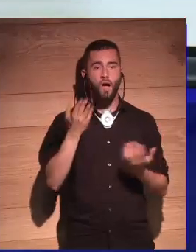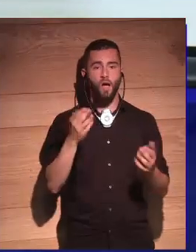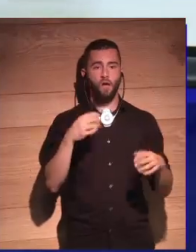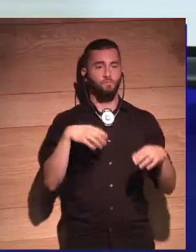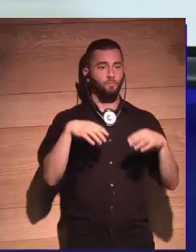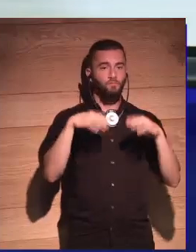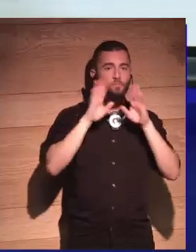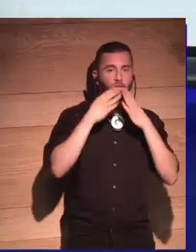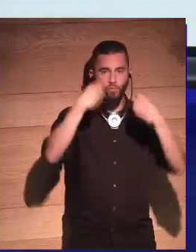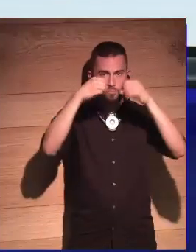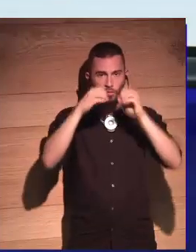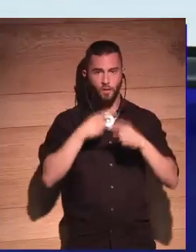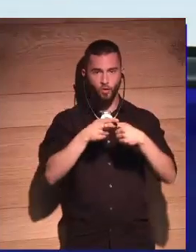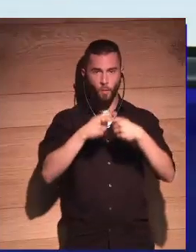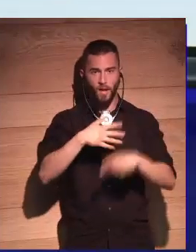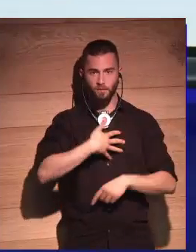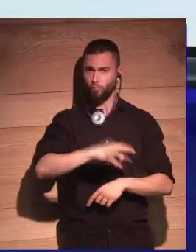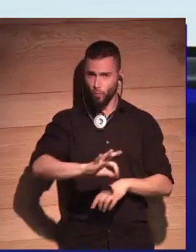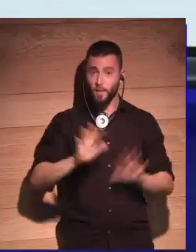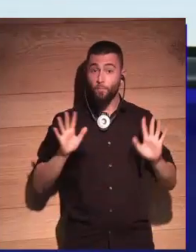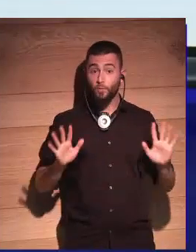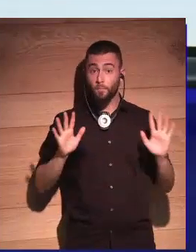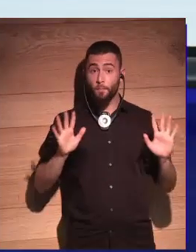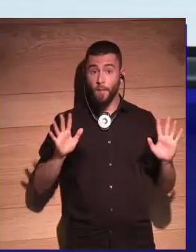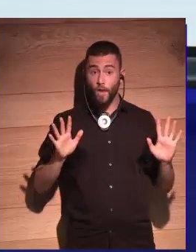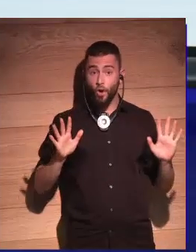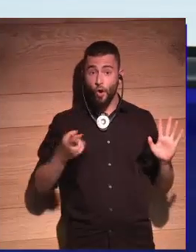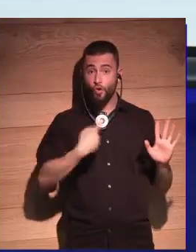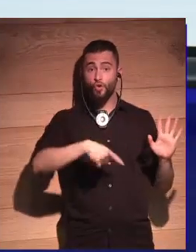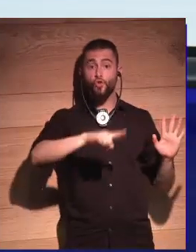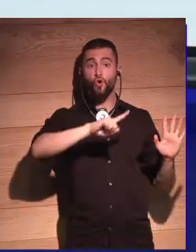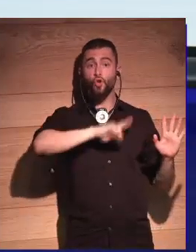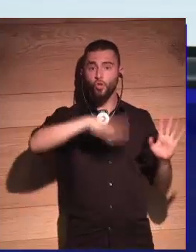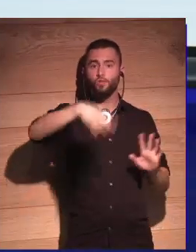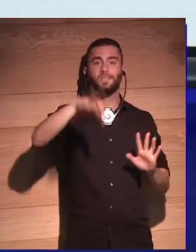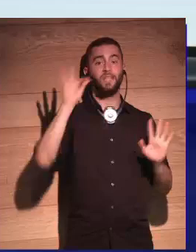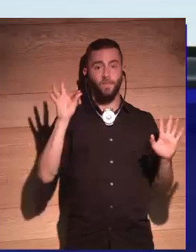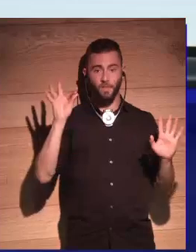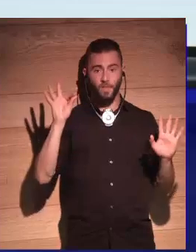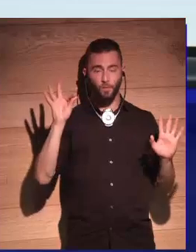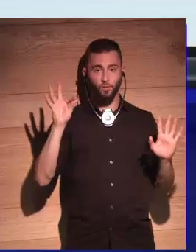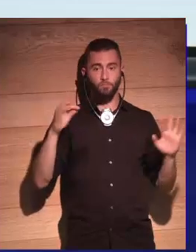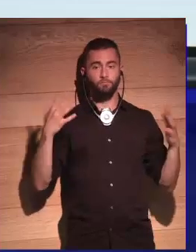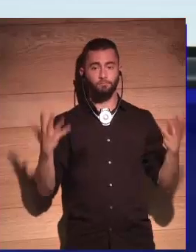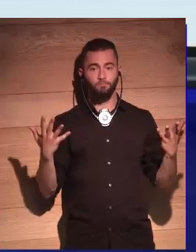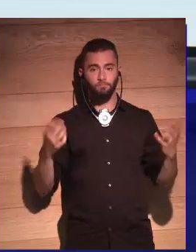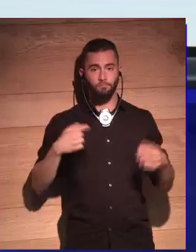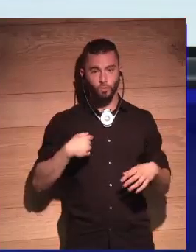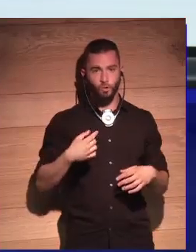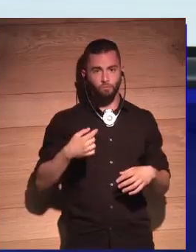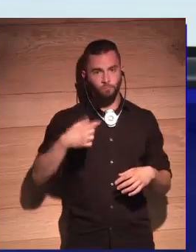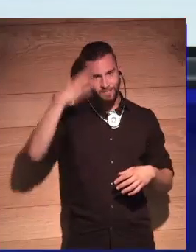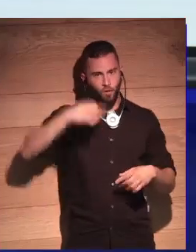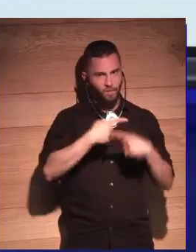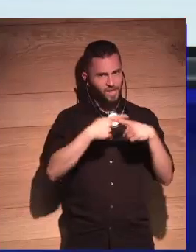want, but that's a decision that you make. And I think that's the important difference of some of the stuff that we're doing.